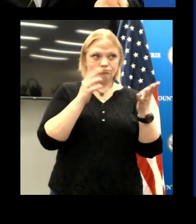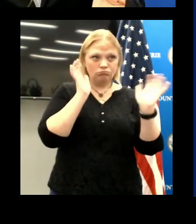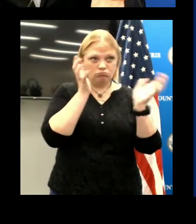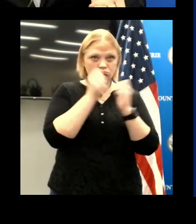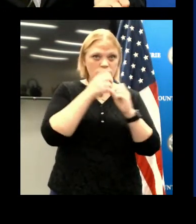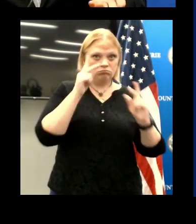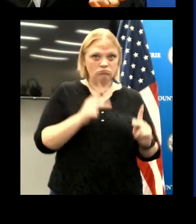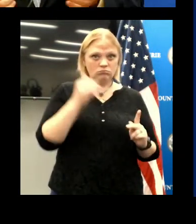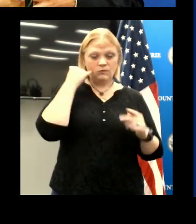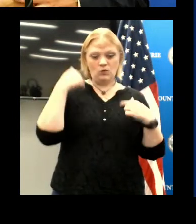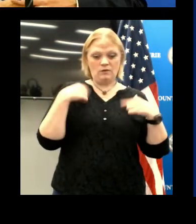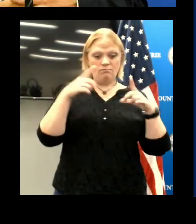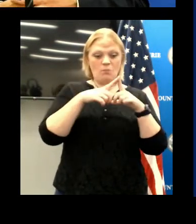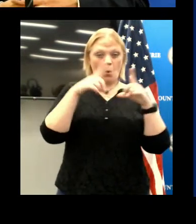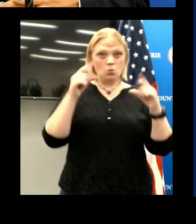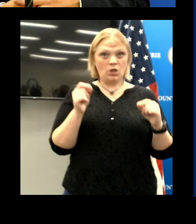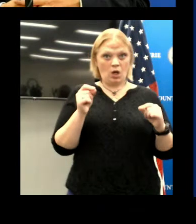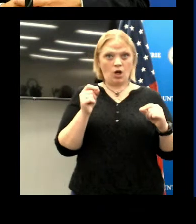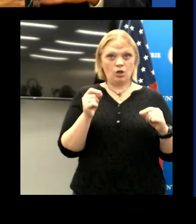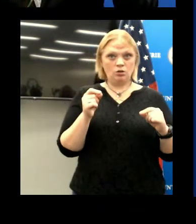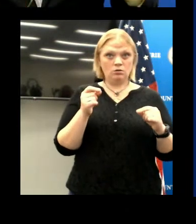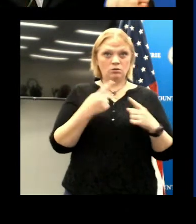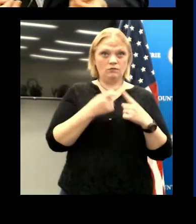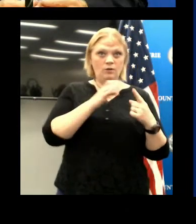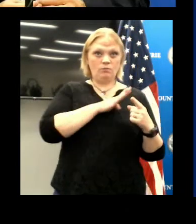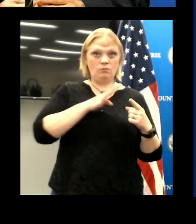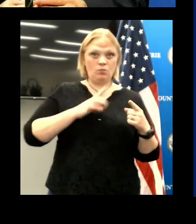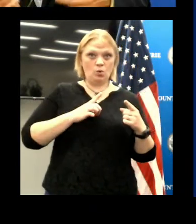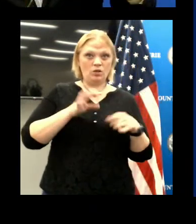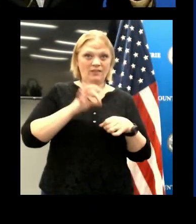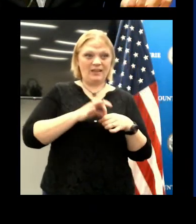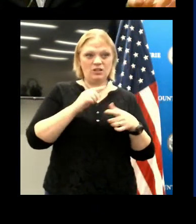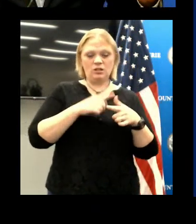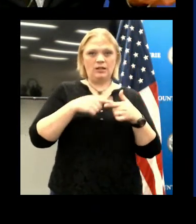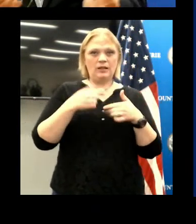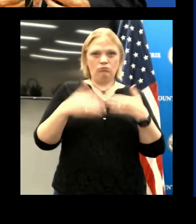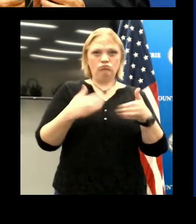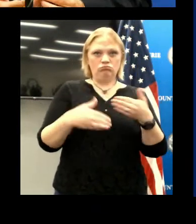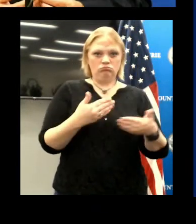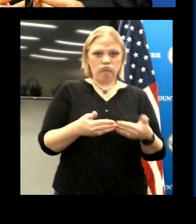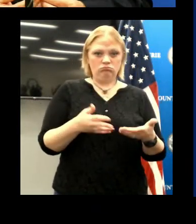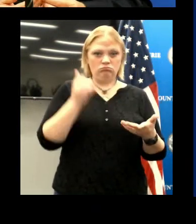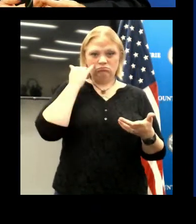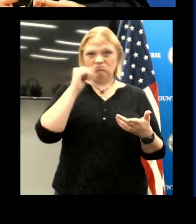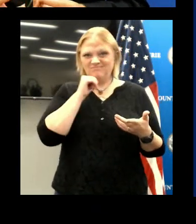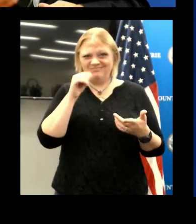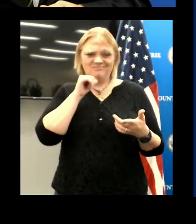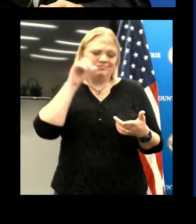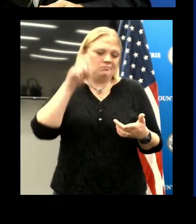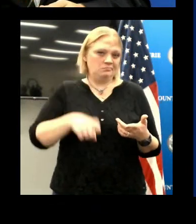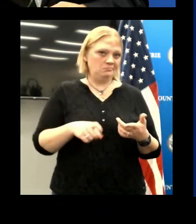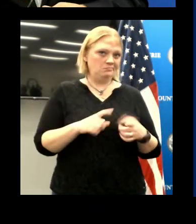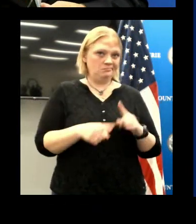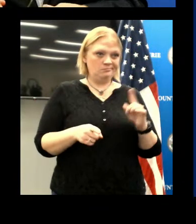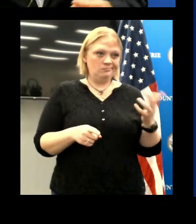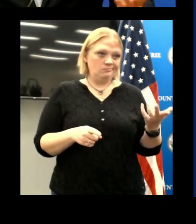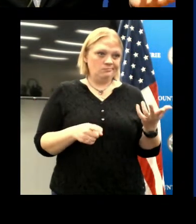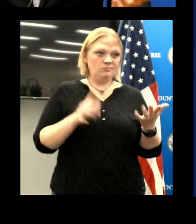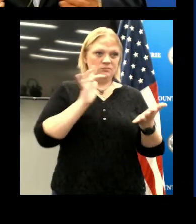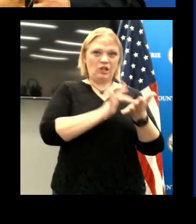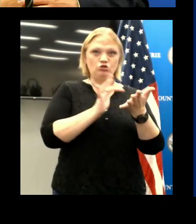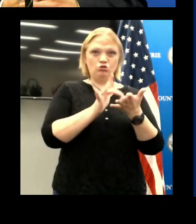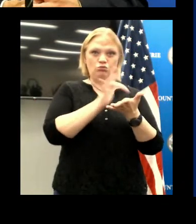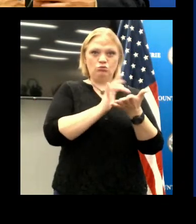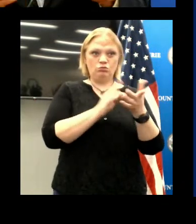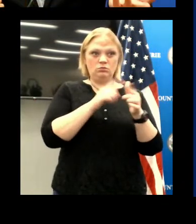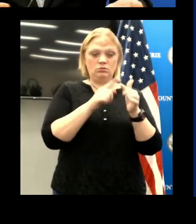your postcard that you received from the Board of Elections, it speeds up the process. If you don't need it. Which is basically a touch screen, and then your